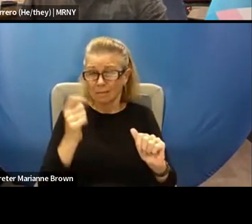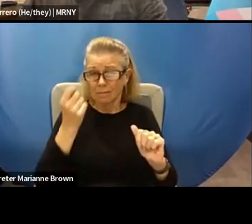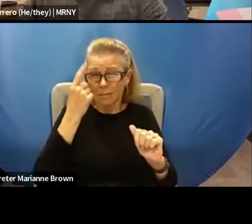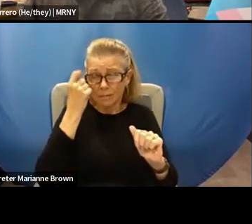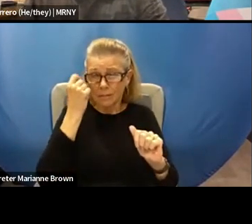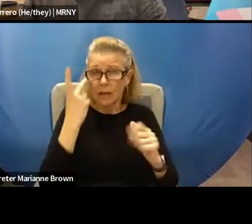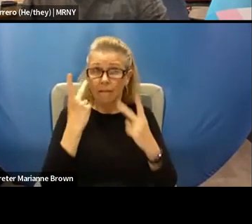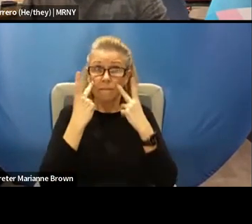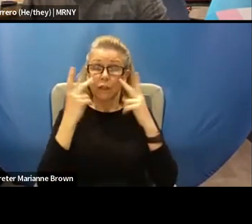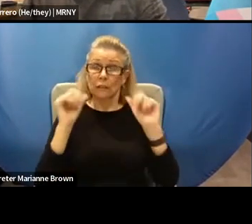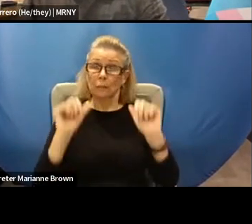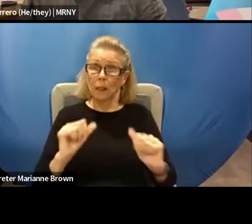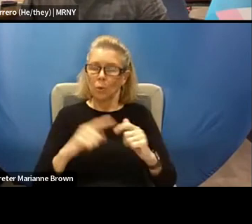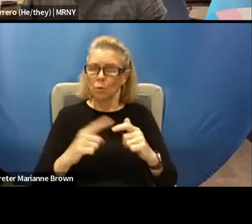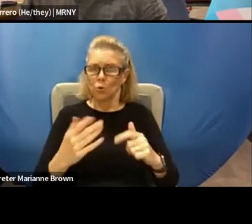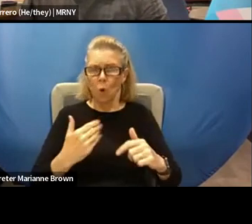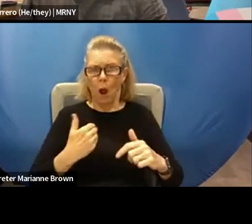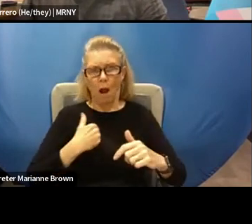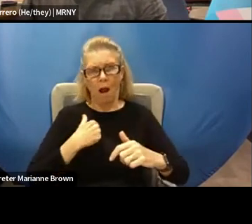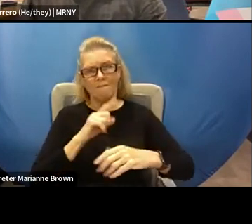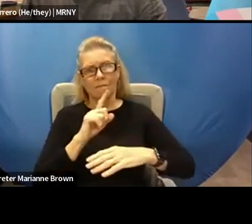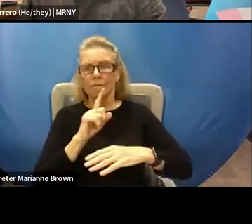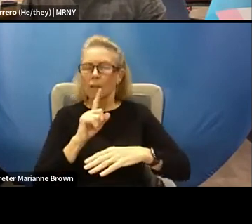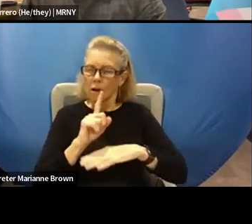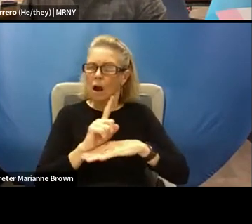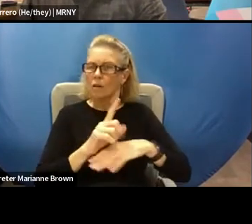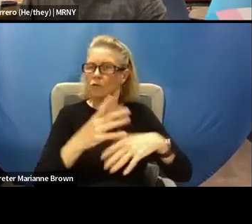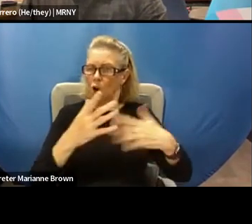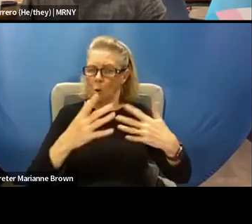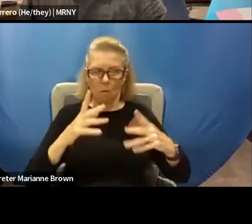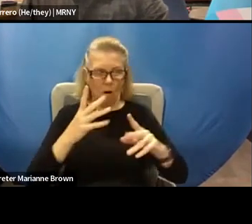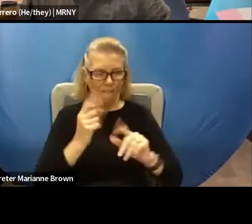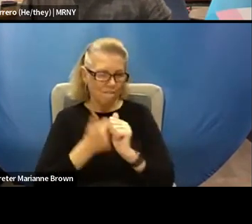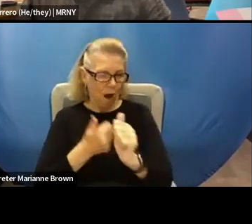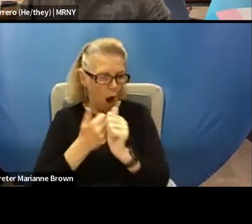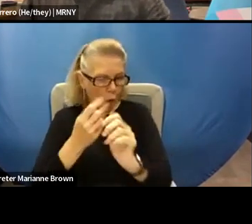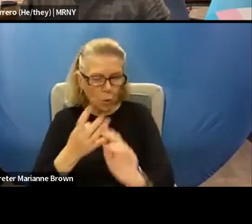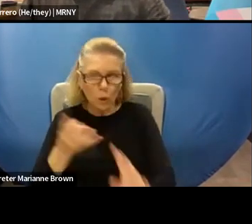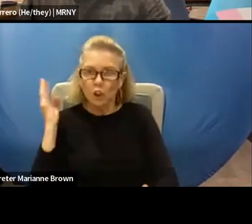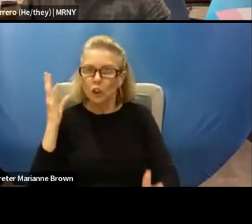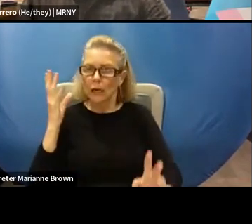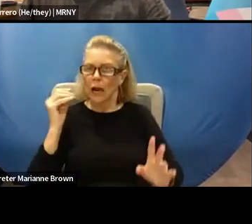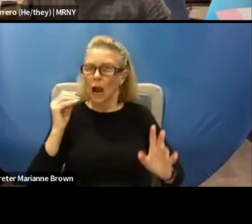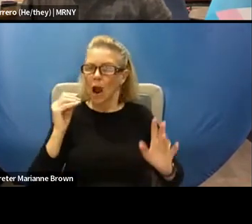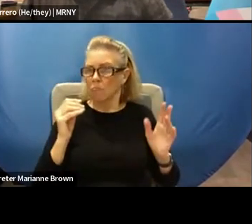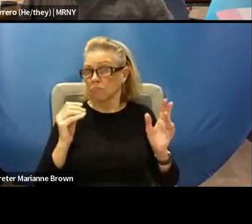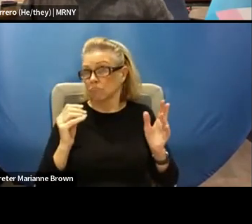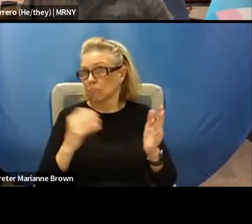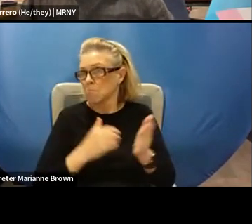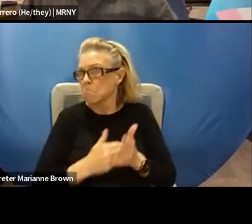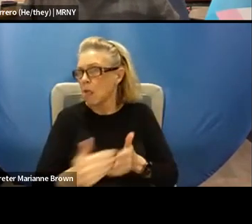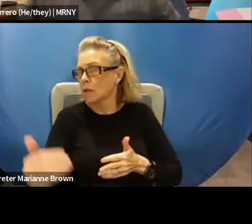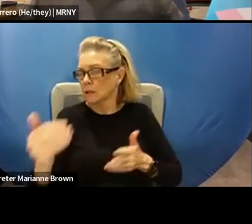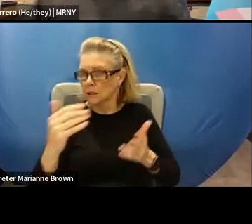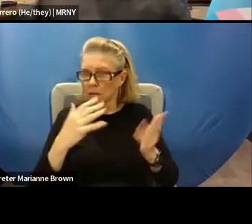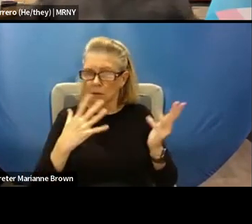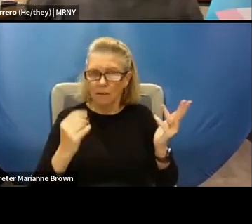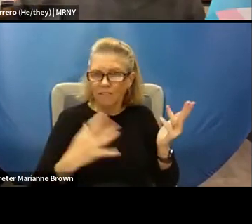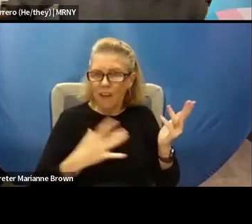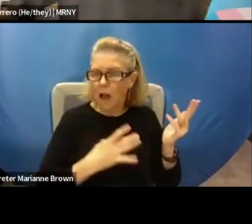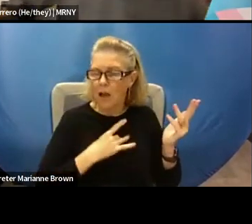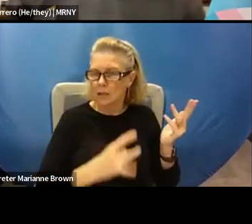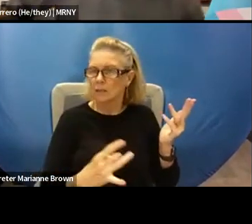it comes with a platform, when it comes with a following, when it comes with hundreds of thousands, if not millions of likes on social